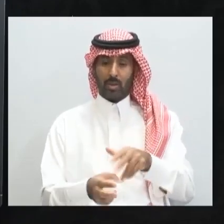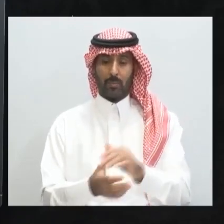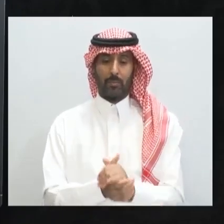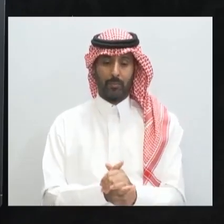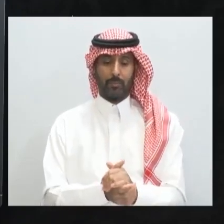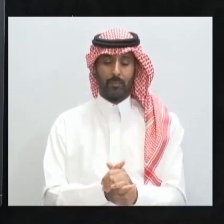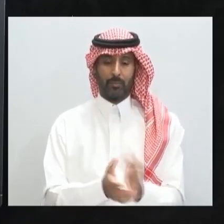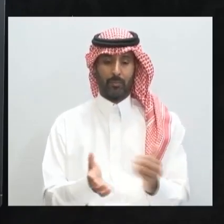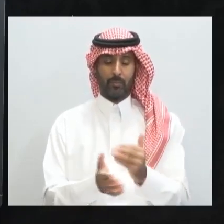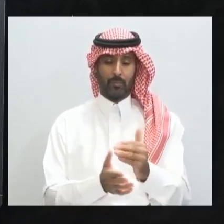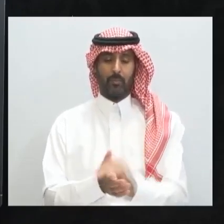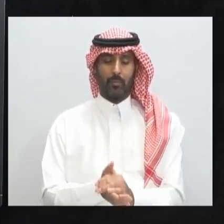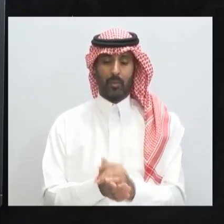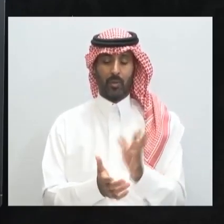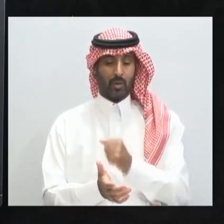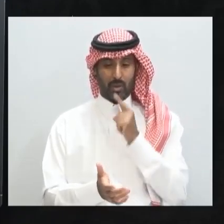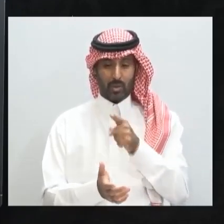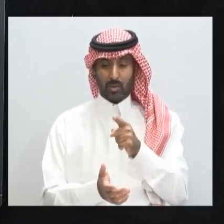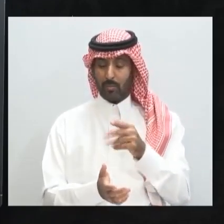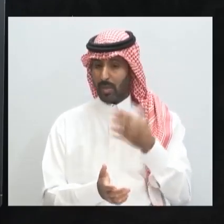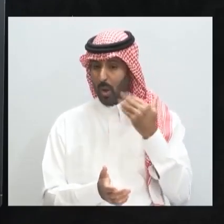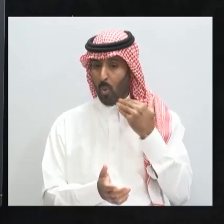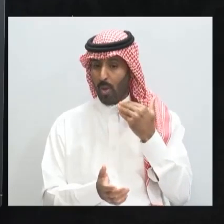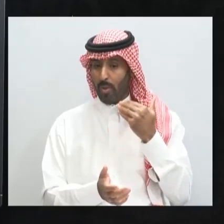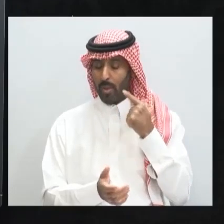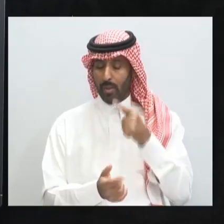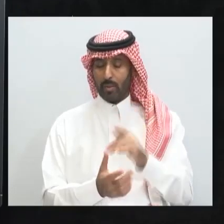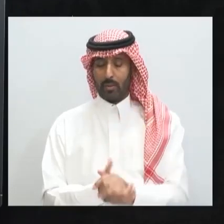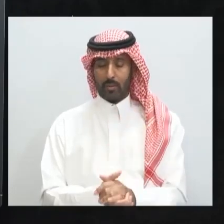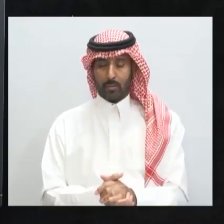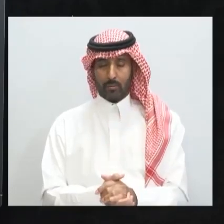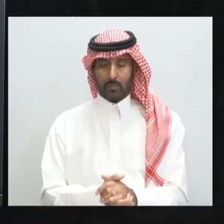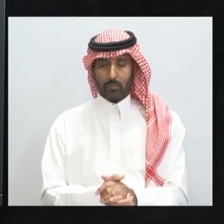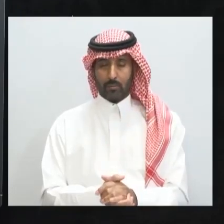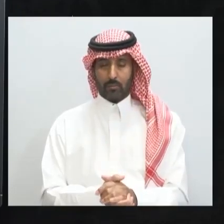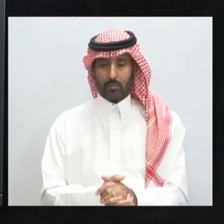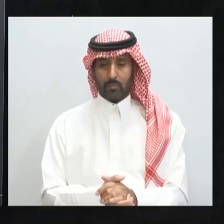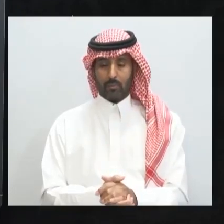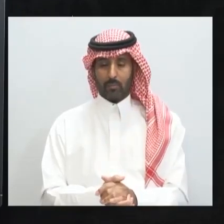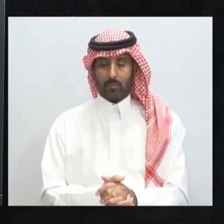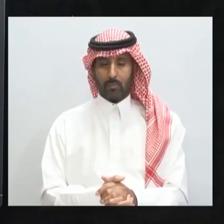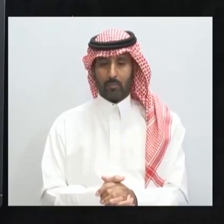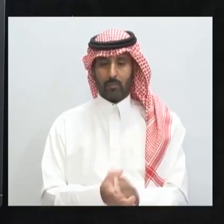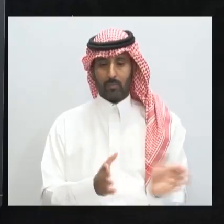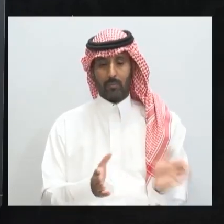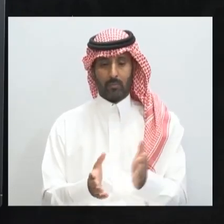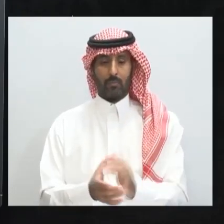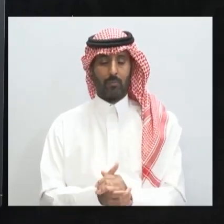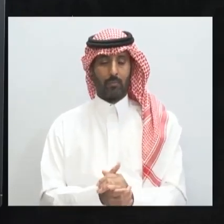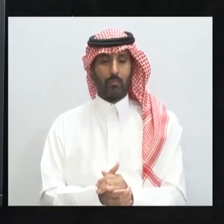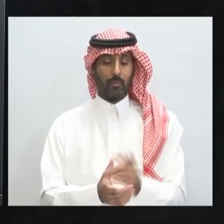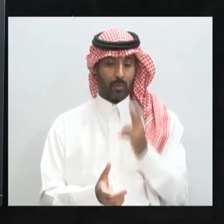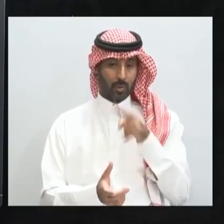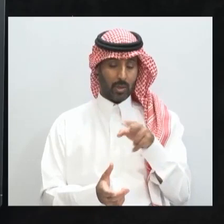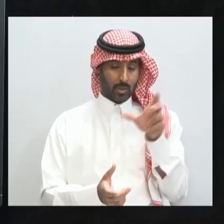We have also didn't used to have a metro system. there is the base. But